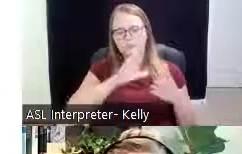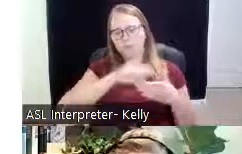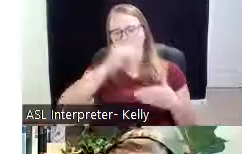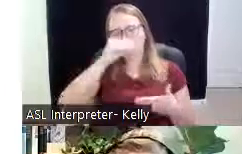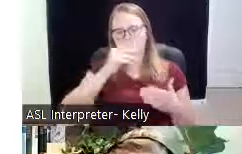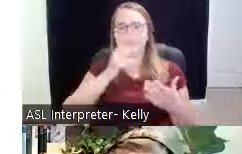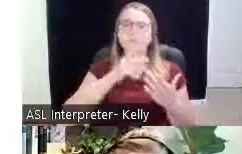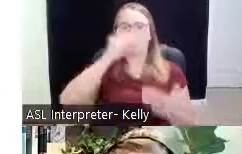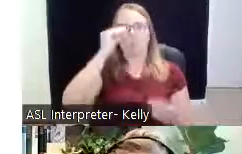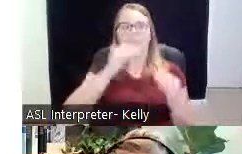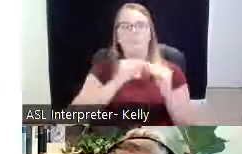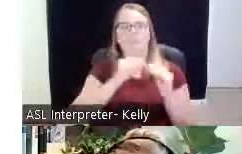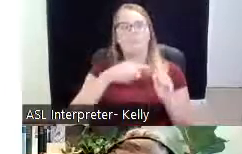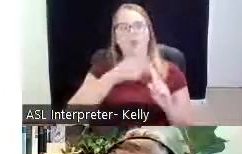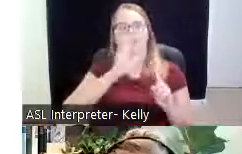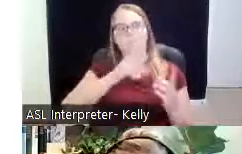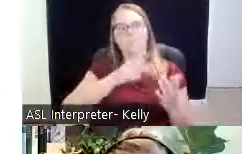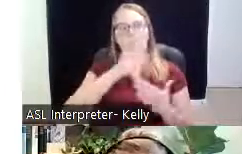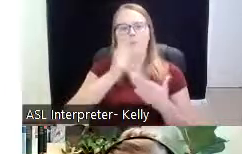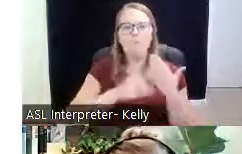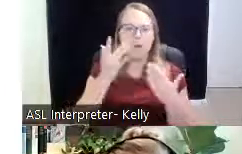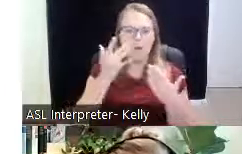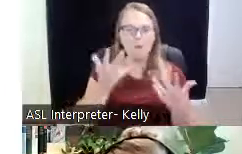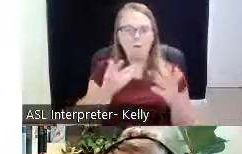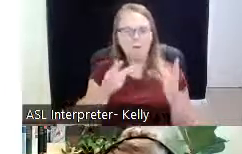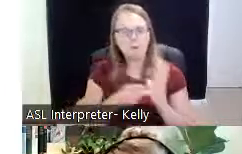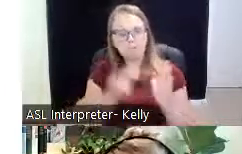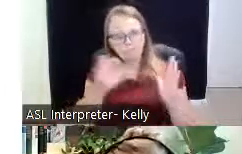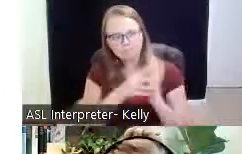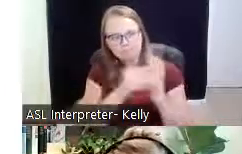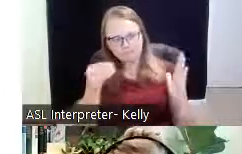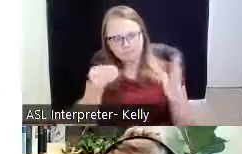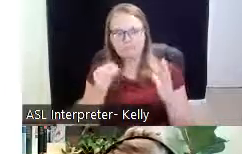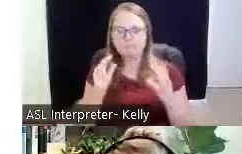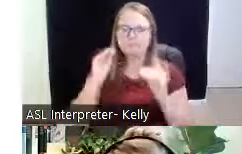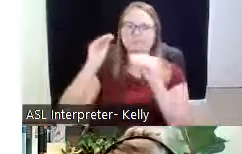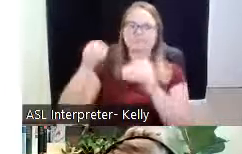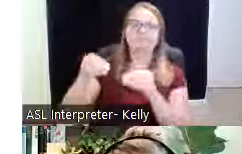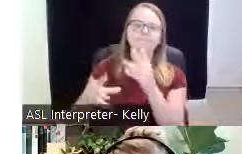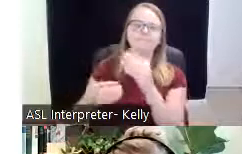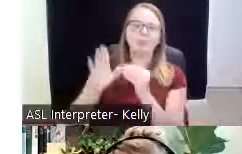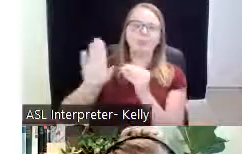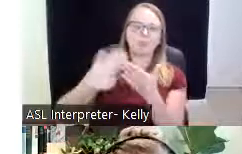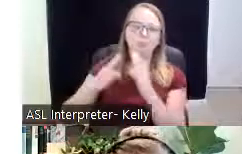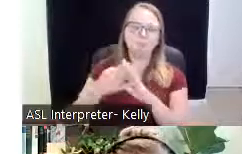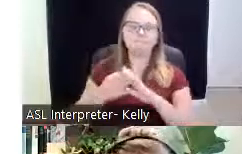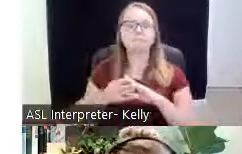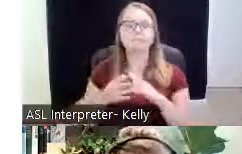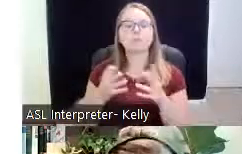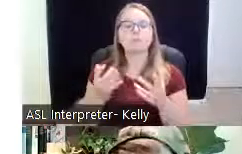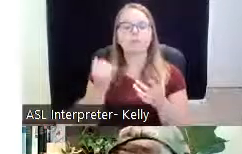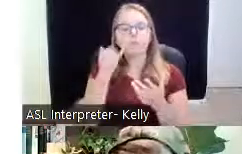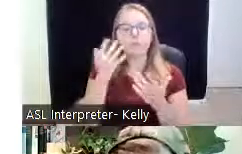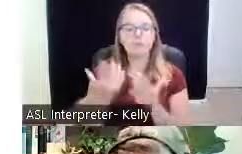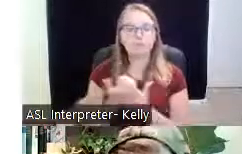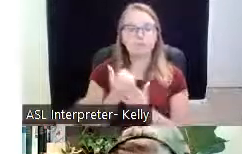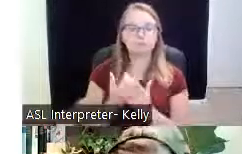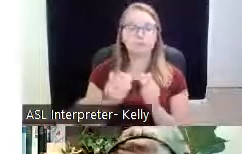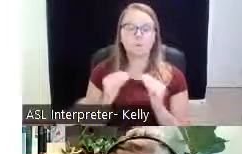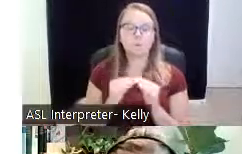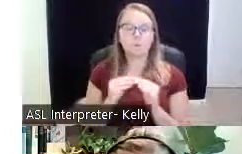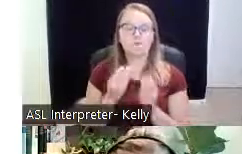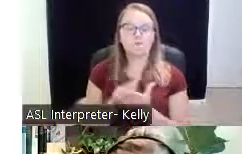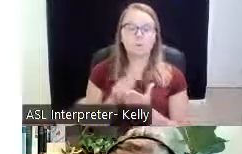more from her because they want to replicate it in their communities. And then when they got some more funding, they went to the Innovations Hub to get